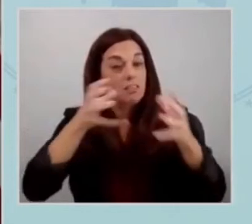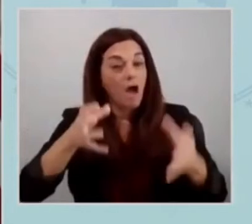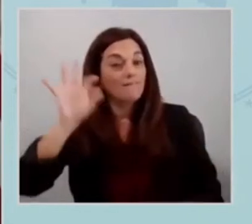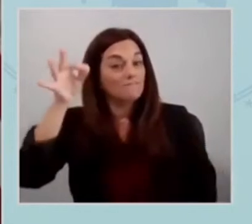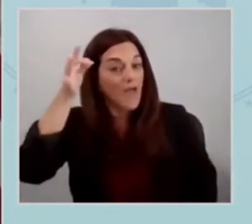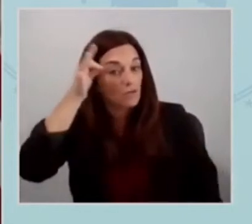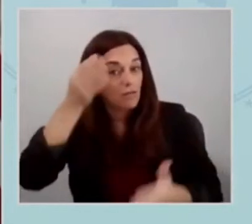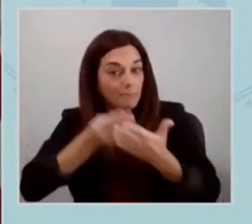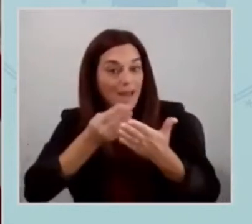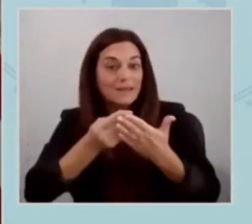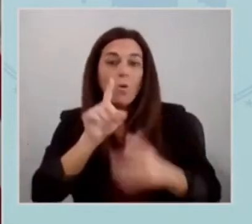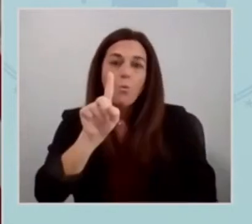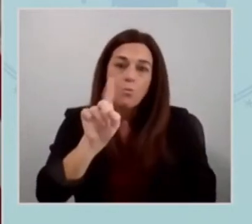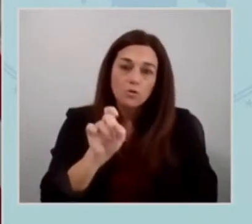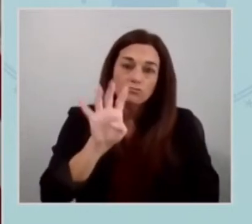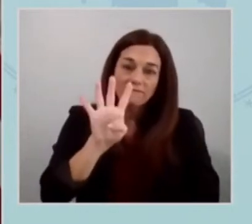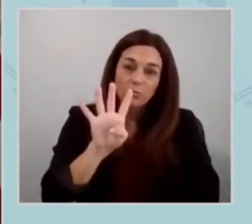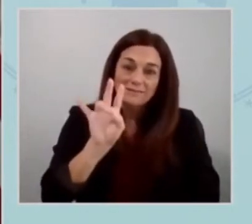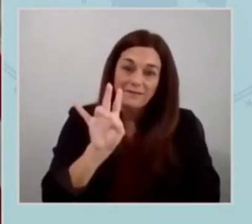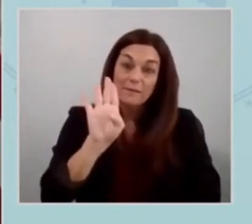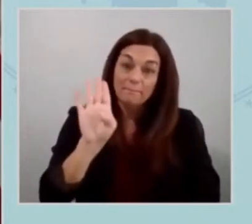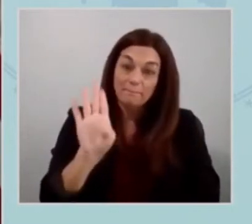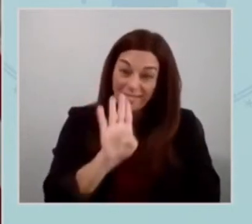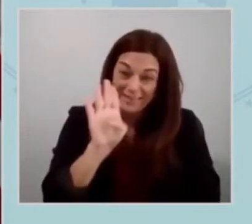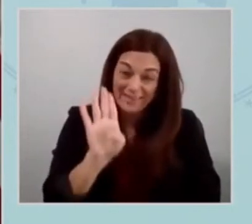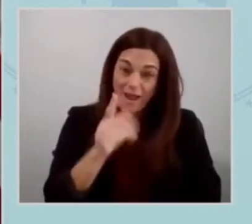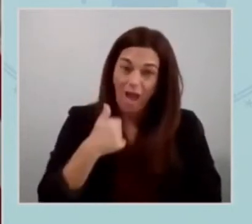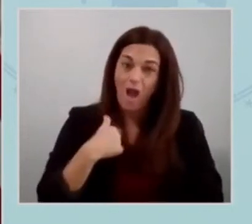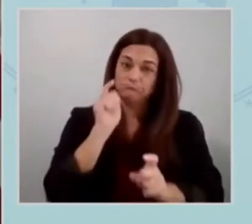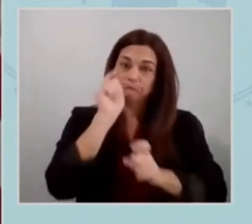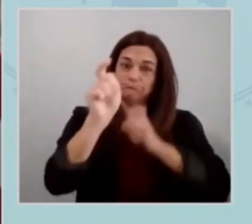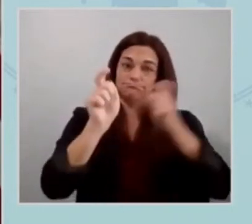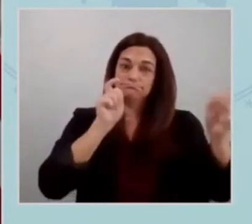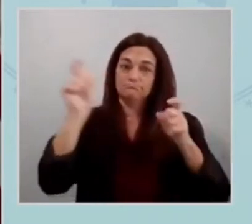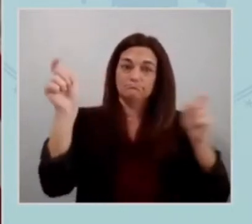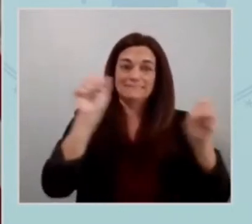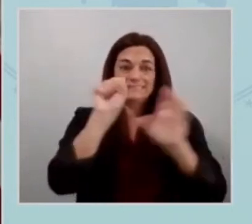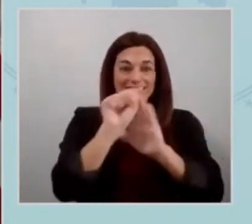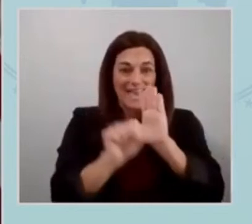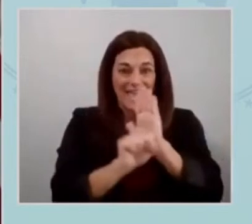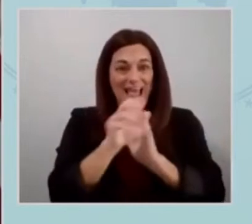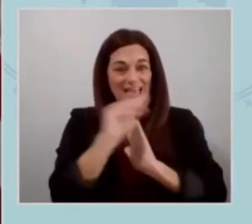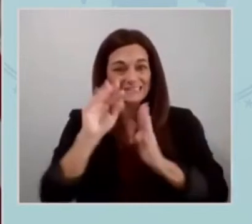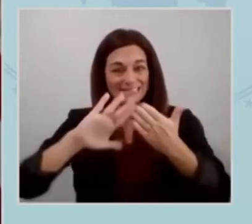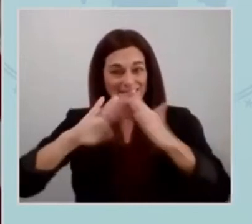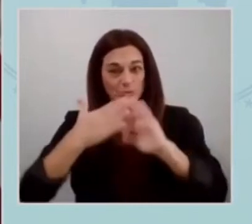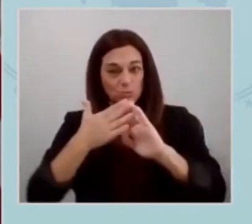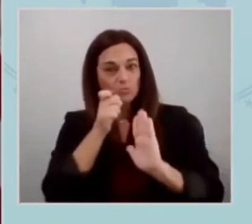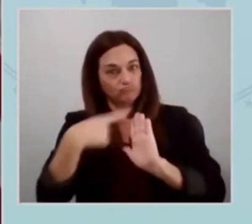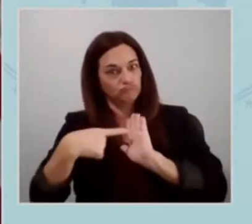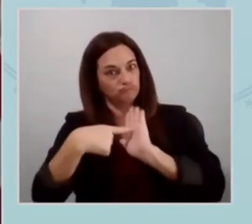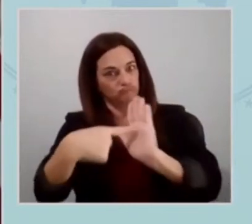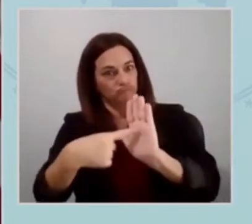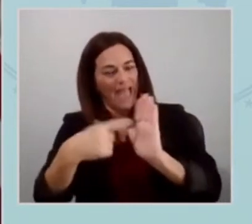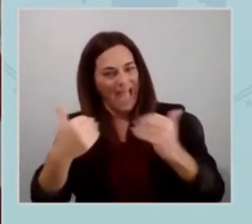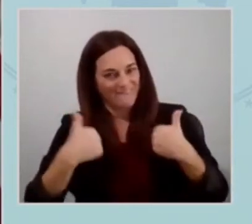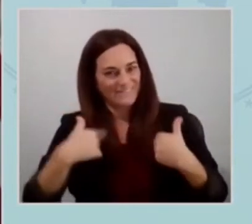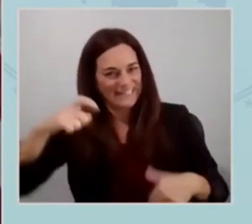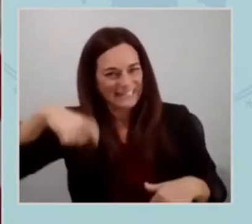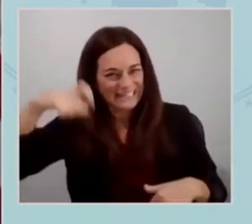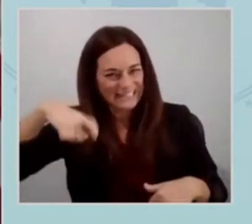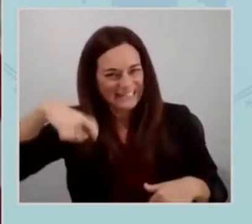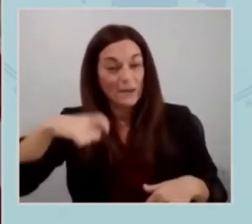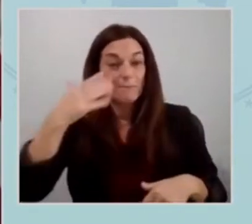was federal money, and out of that federal money, $147 billion I was able to give to the states